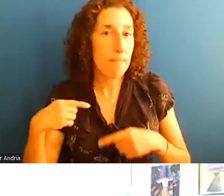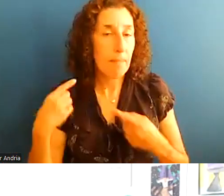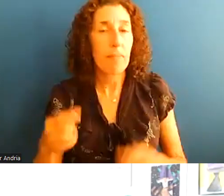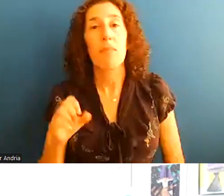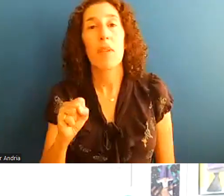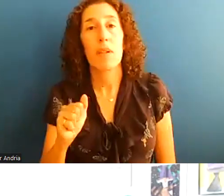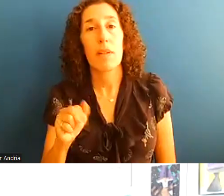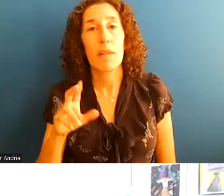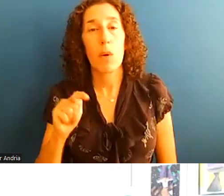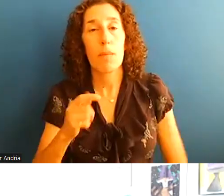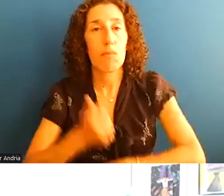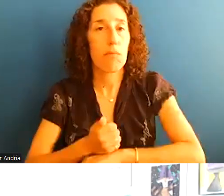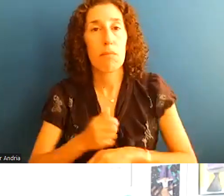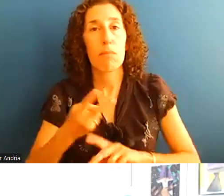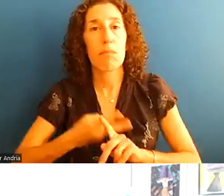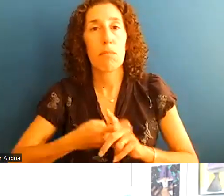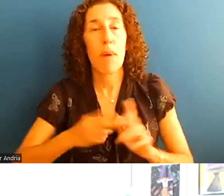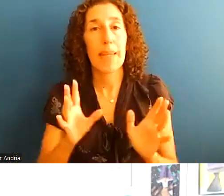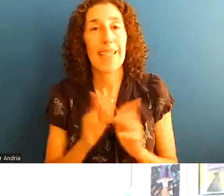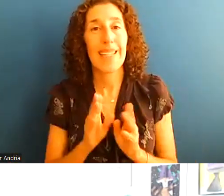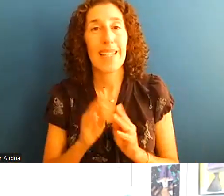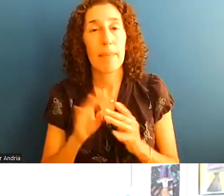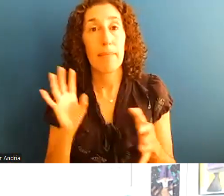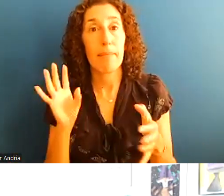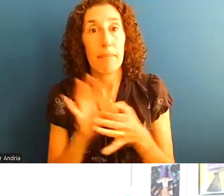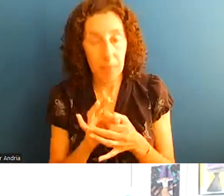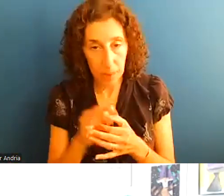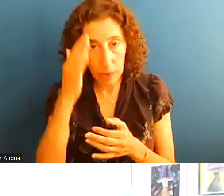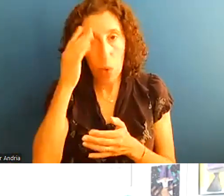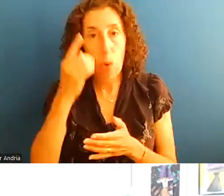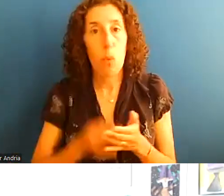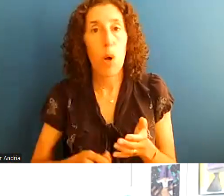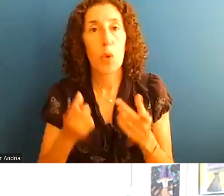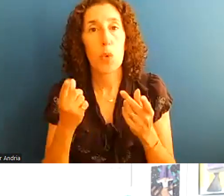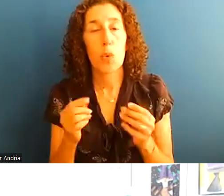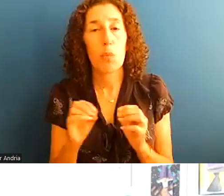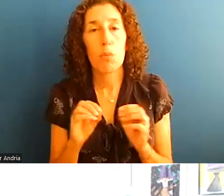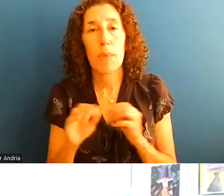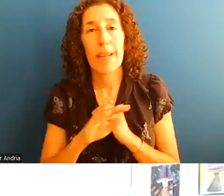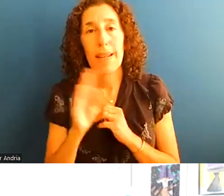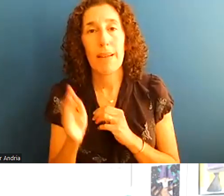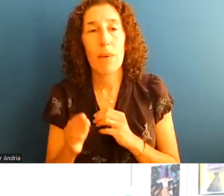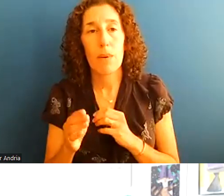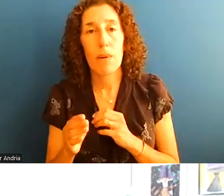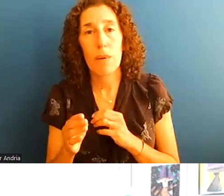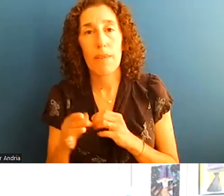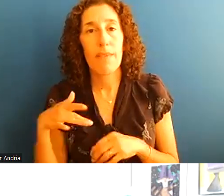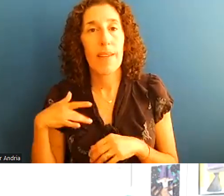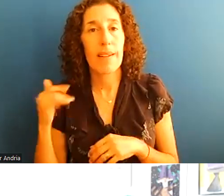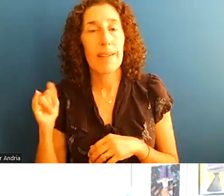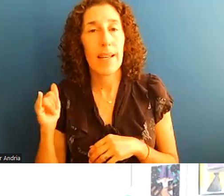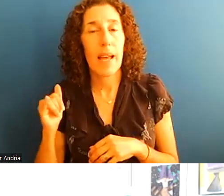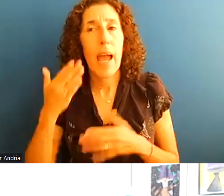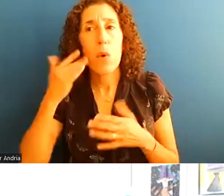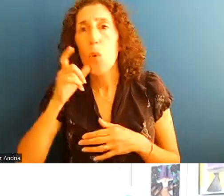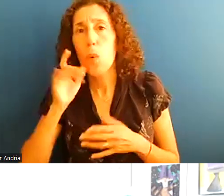and establishing those connections, we know what to do. There's never a moment where you're like, oh, who do I contact for this?